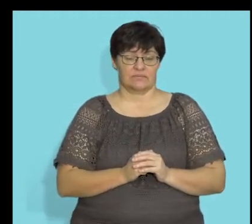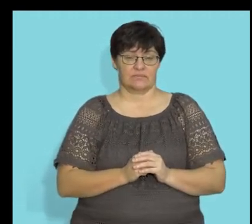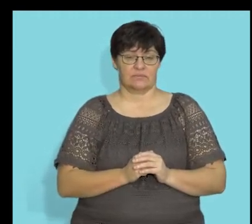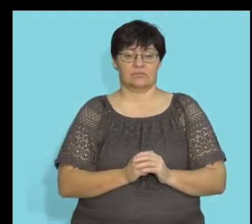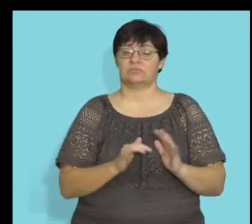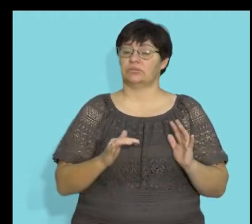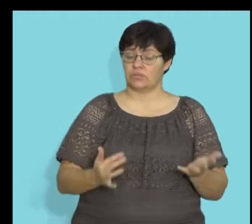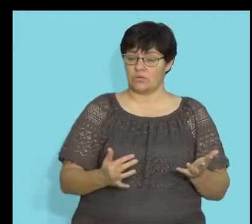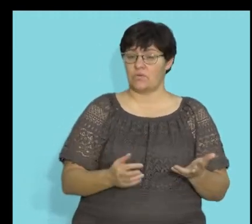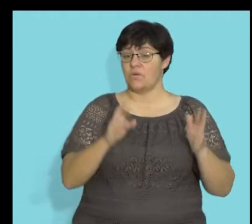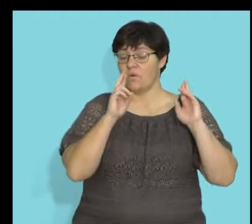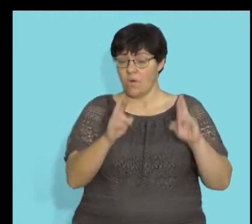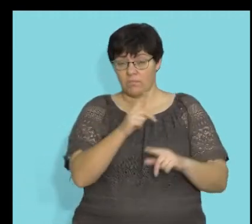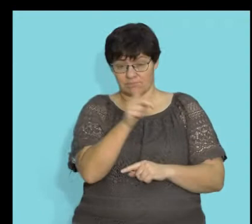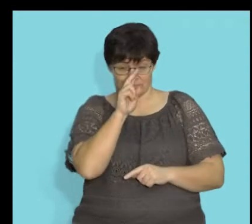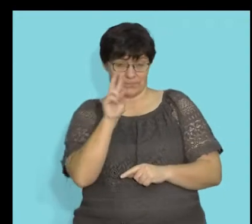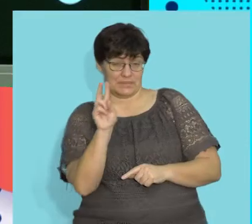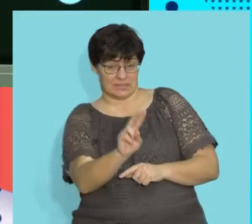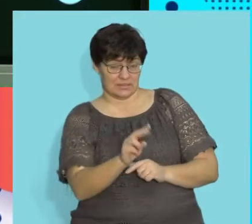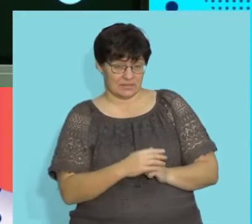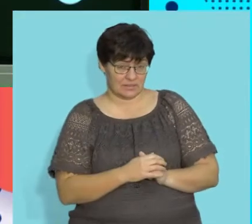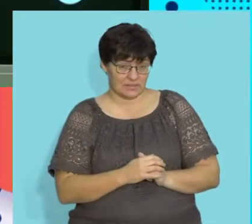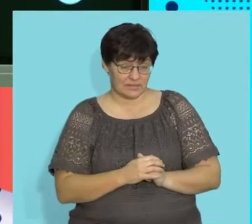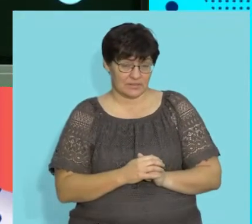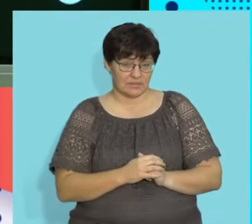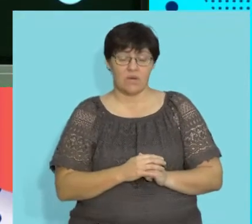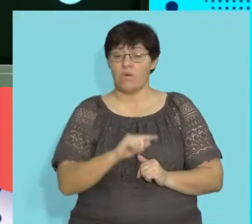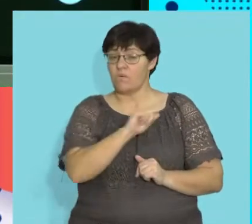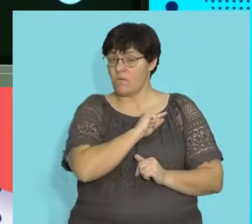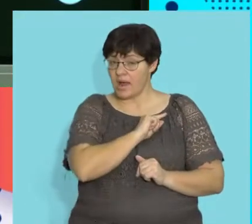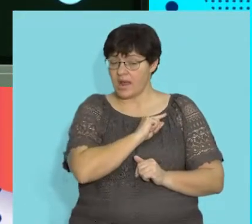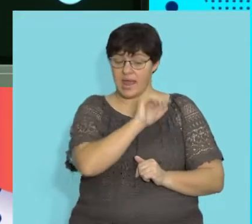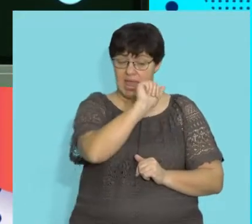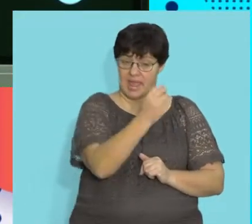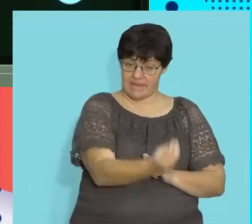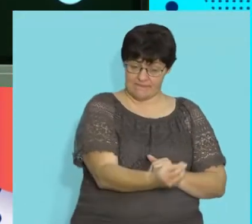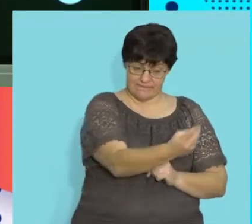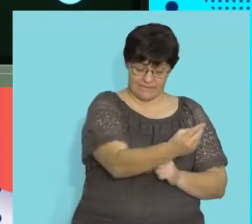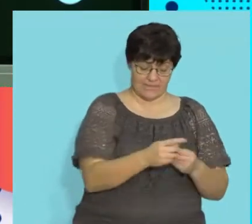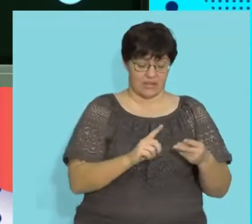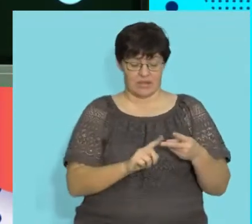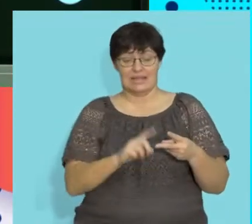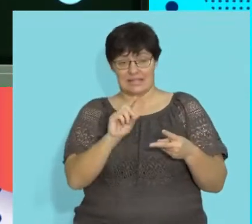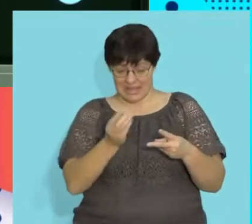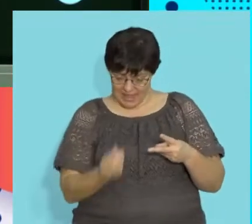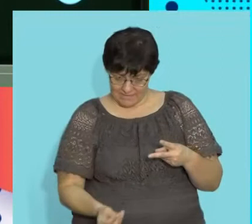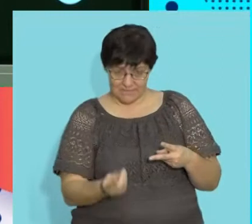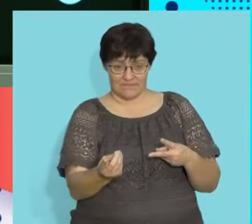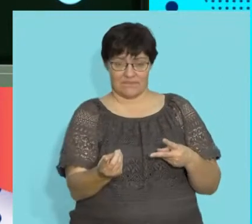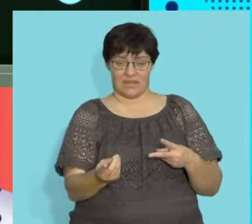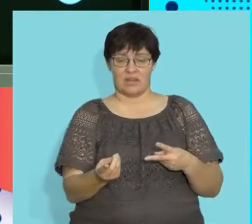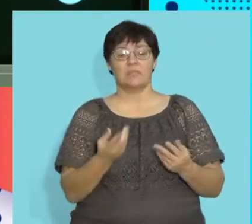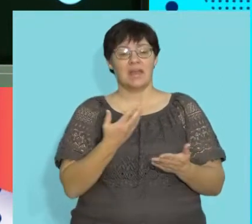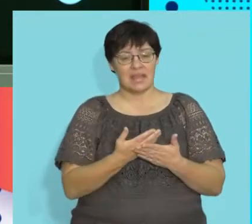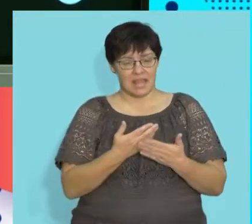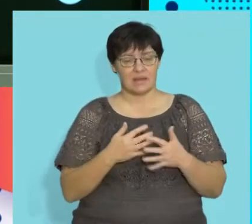Wonderful, guys. So I hope that everyone can see that because I now have my A as well as my D, I